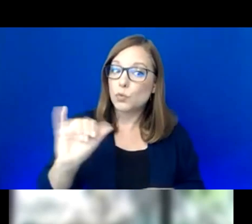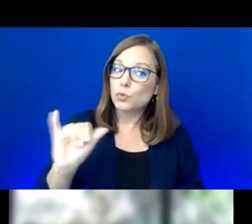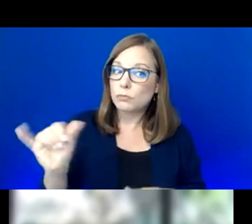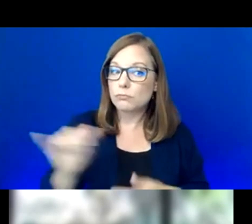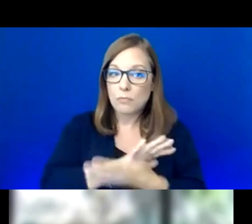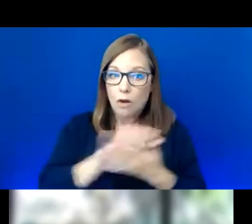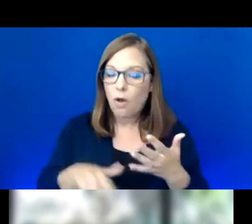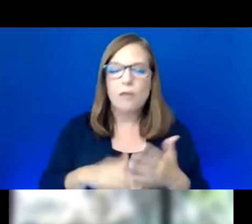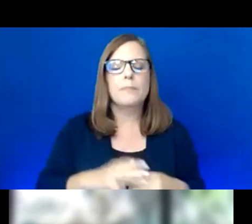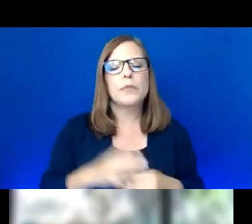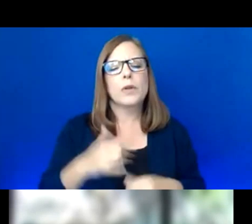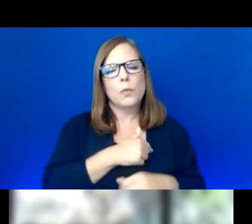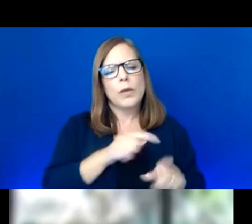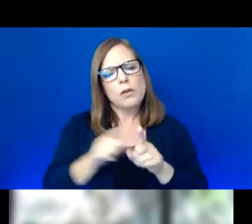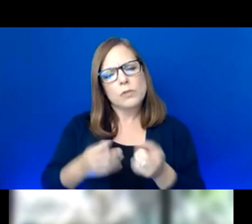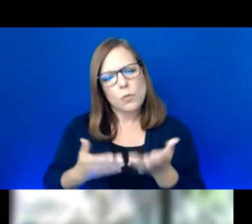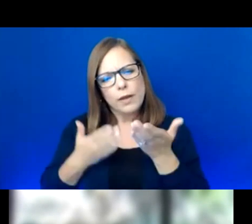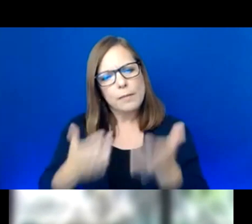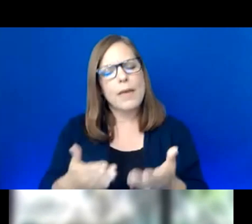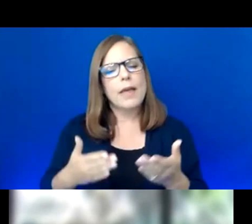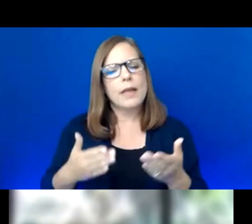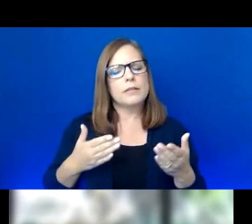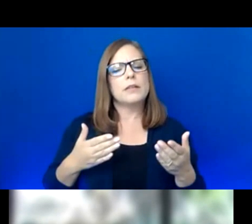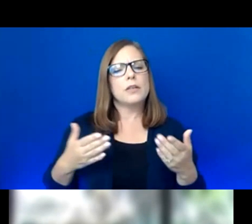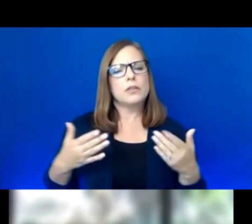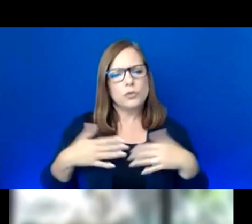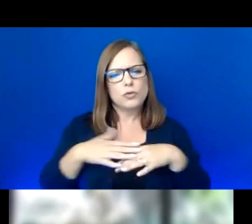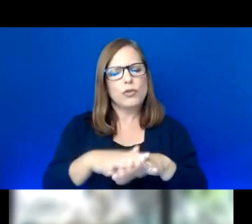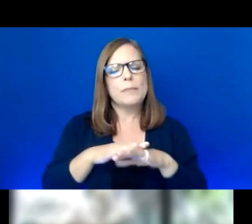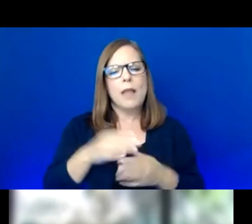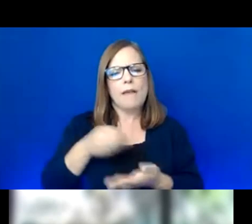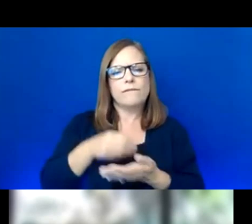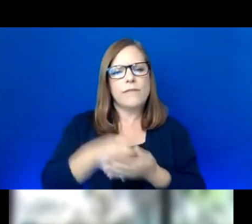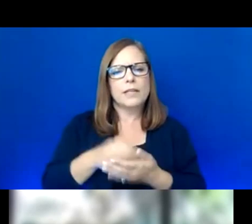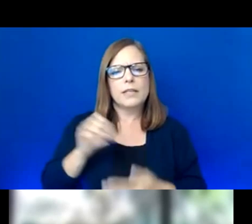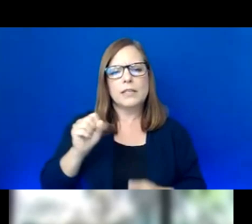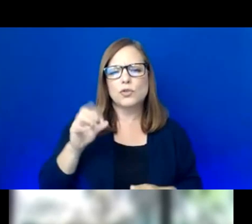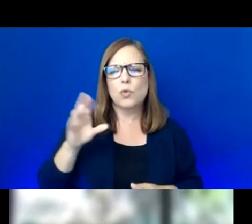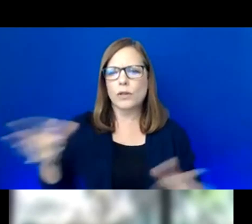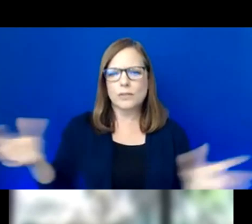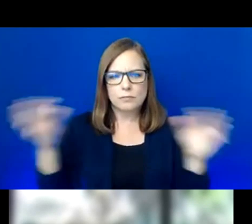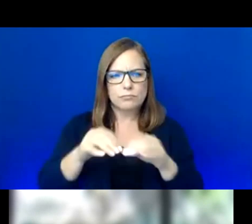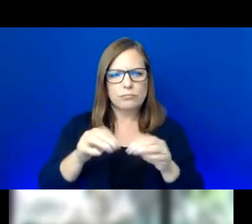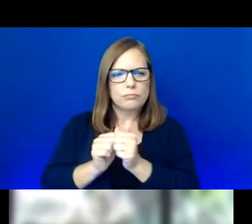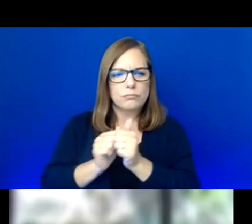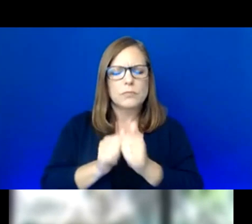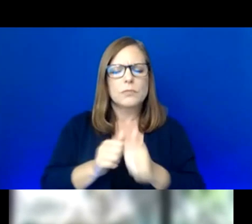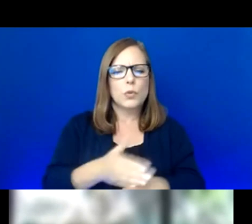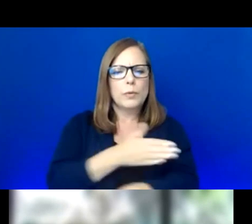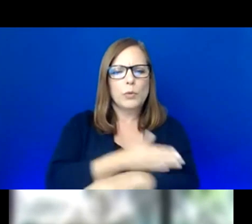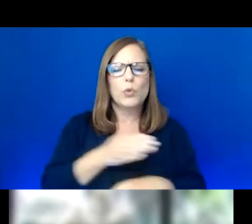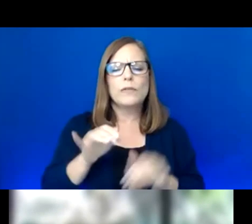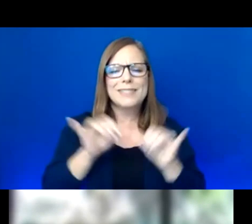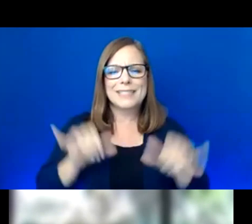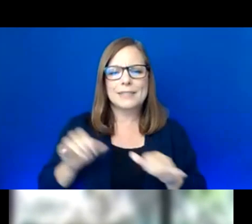We are also recommending to streamline funding sources to improve system navigation and also make